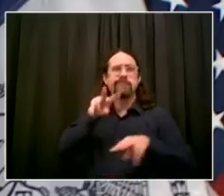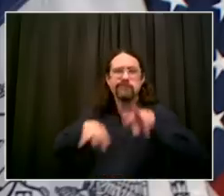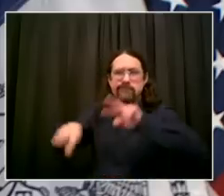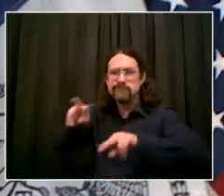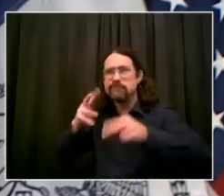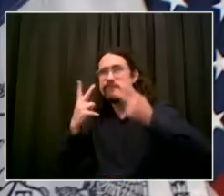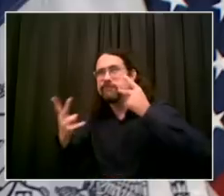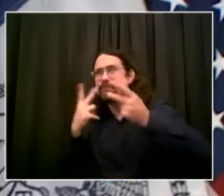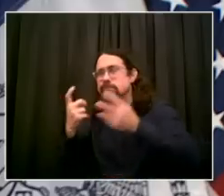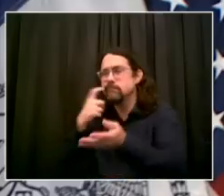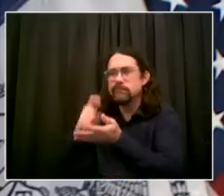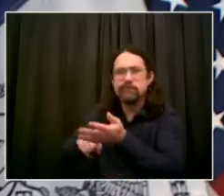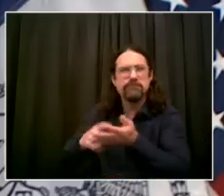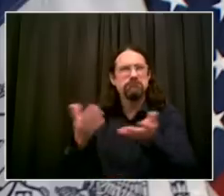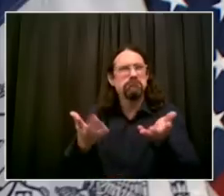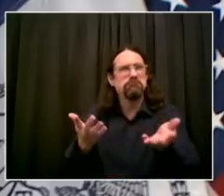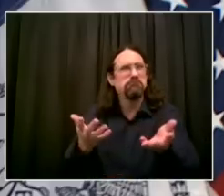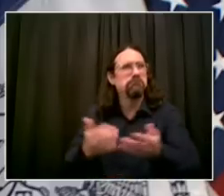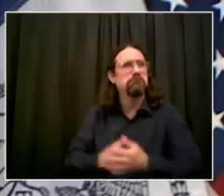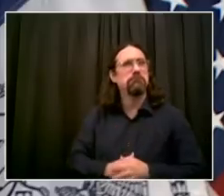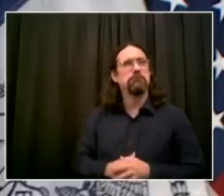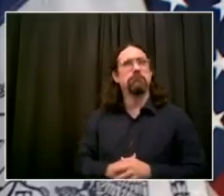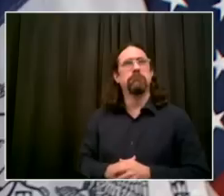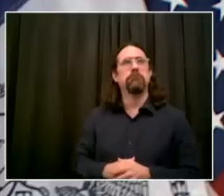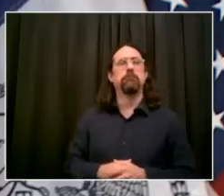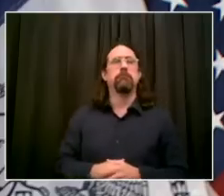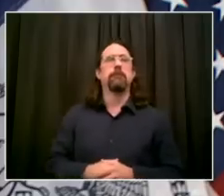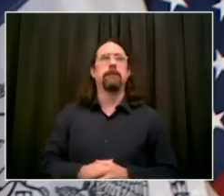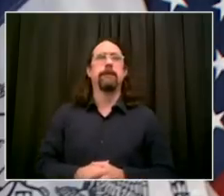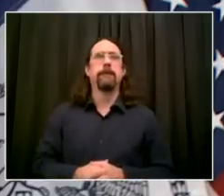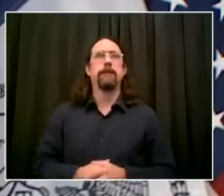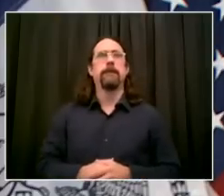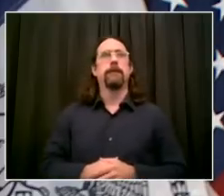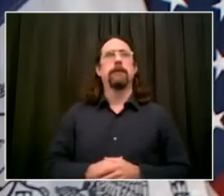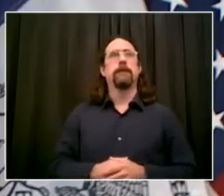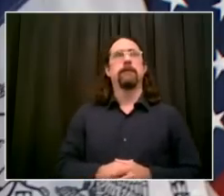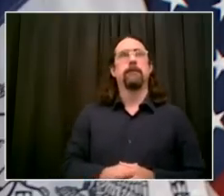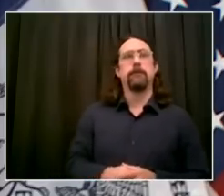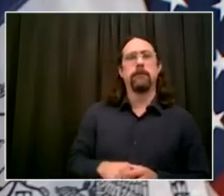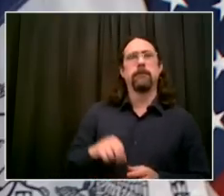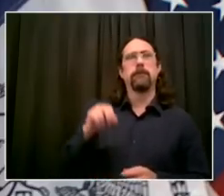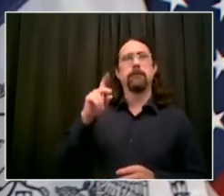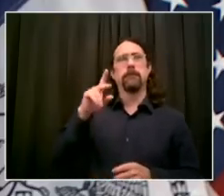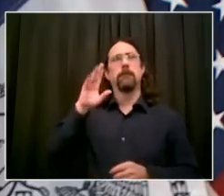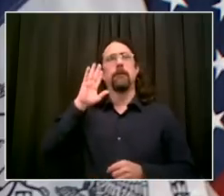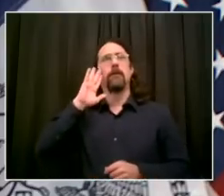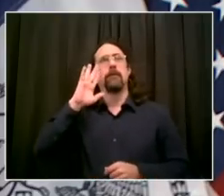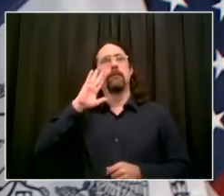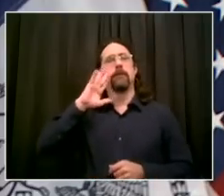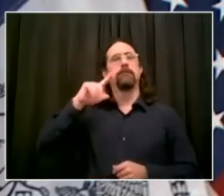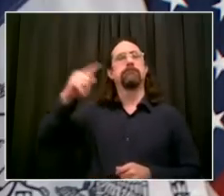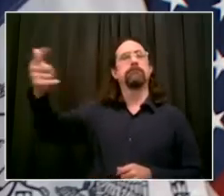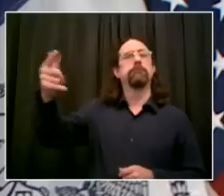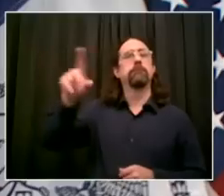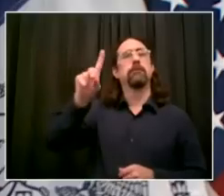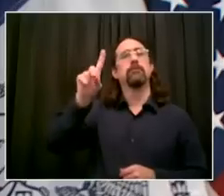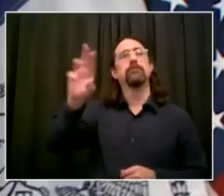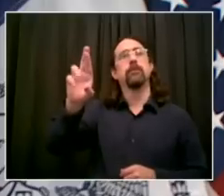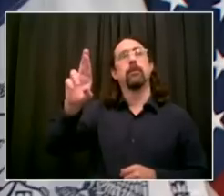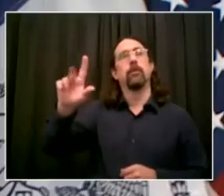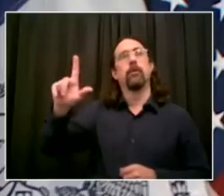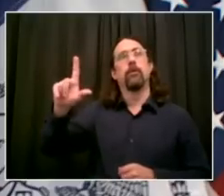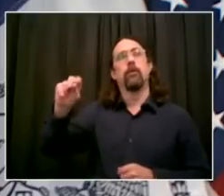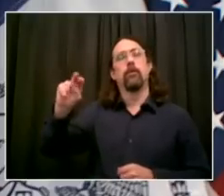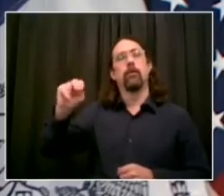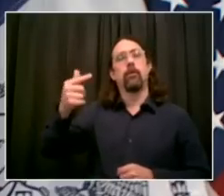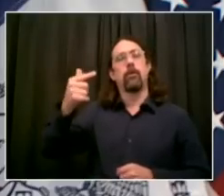specific efforts of Test and Trace Corps and what they're experiencing, and then Dr. Varma, Dr. Choksi can join in